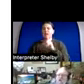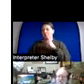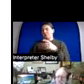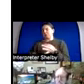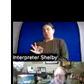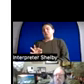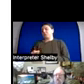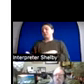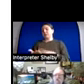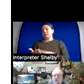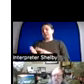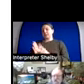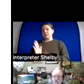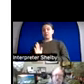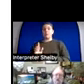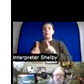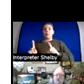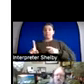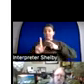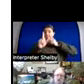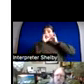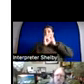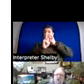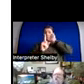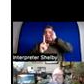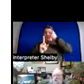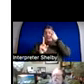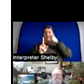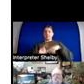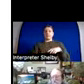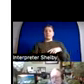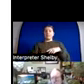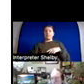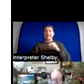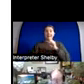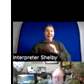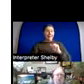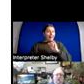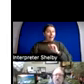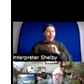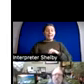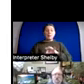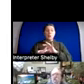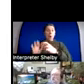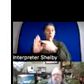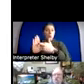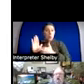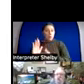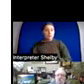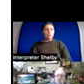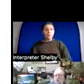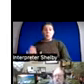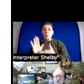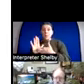but the main thing to understand is it's not rules it's not representations it's not functions or